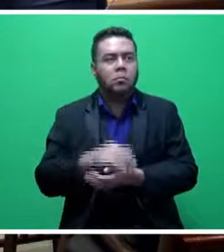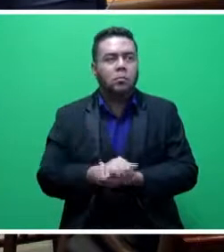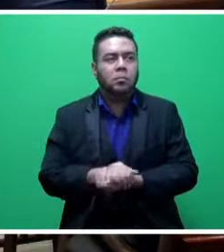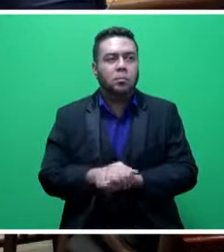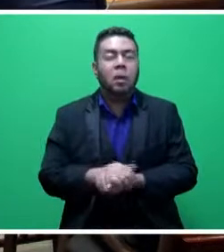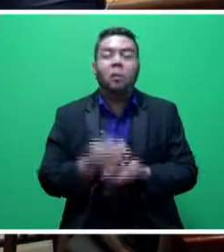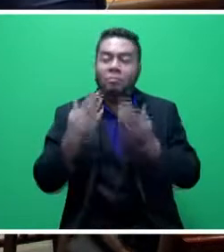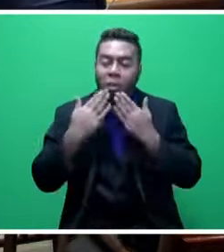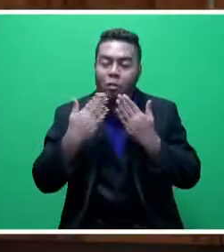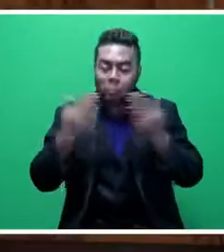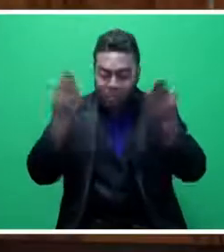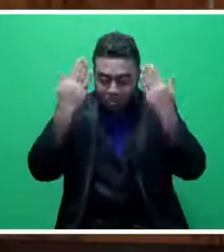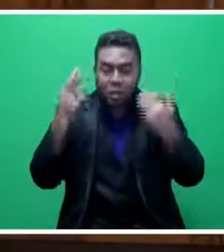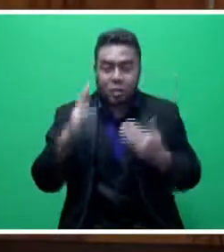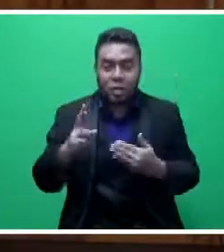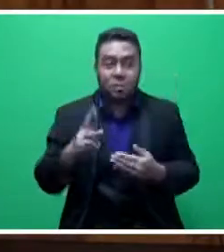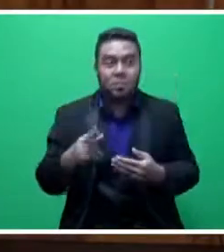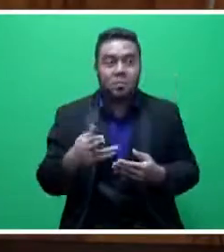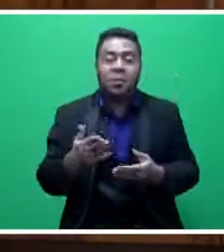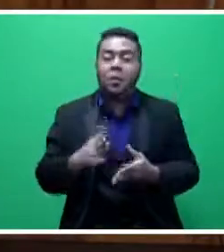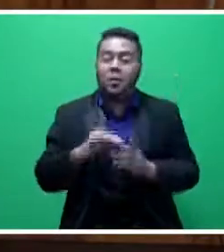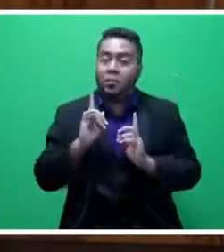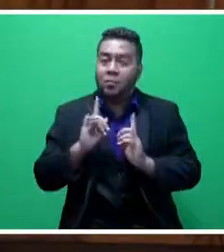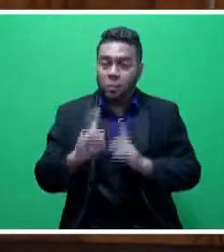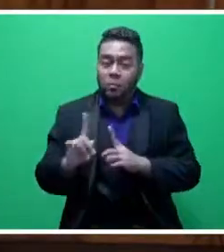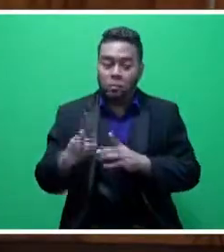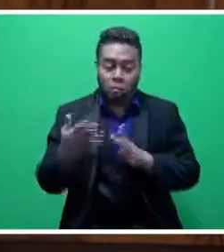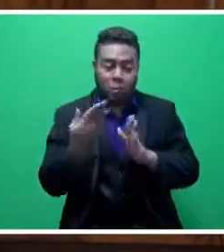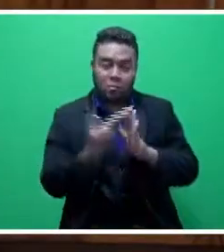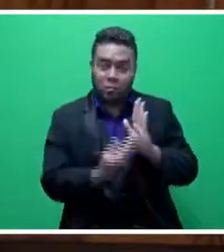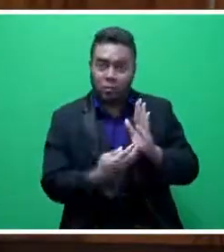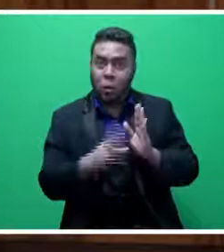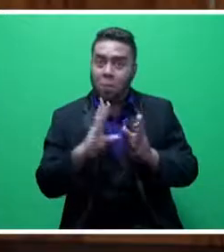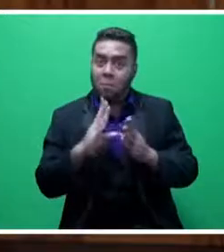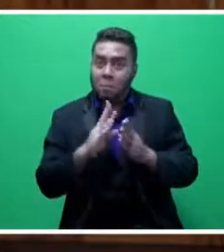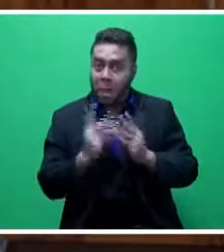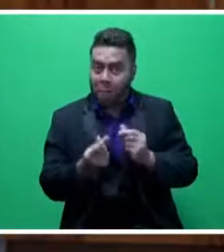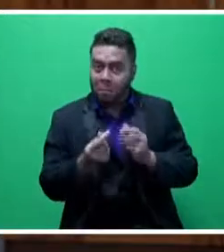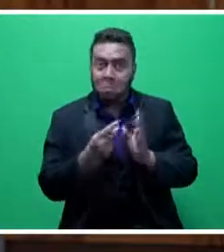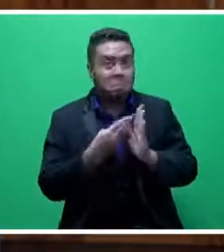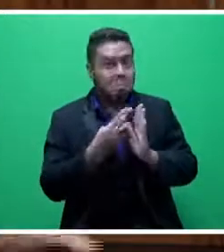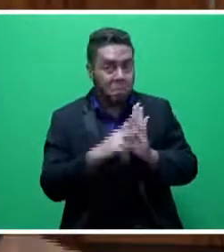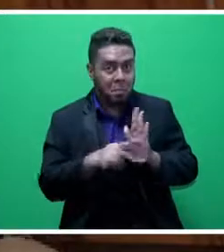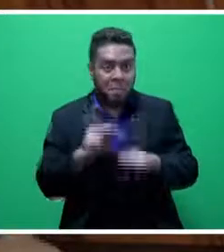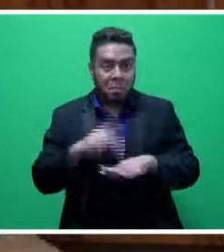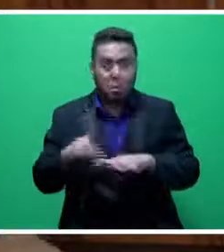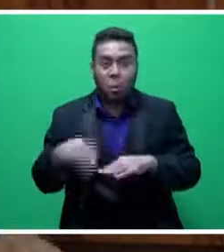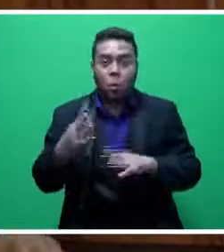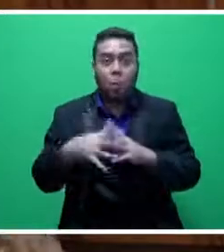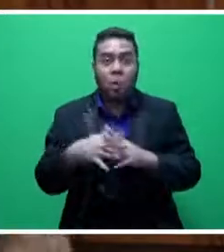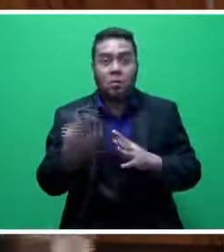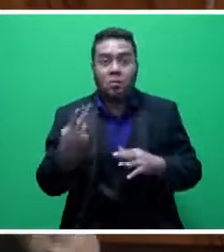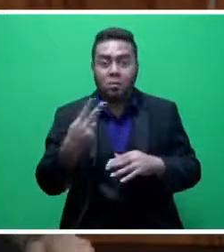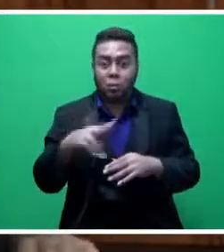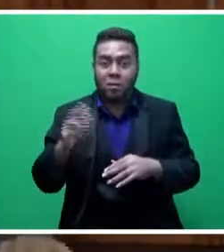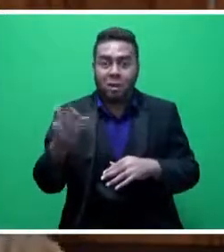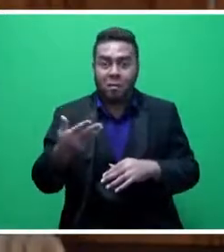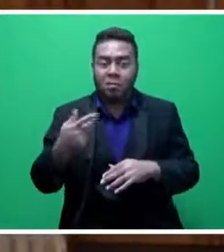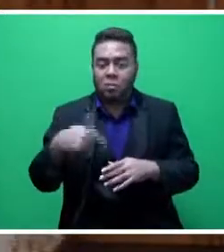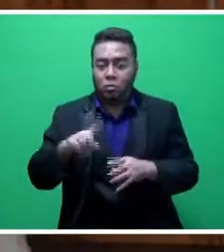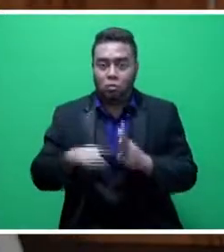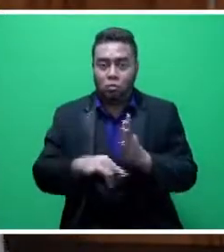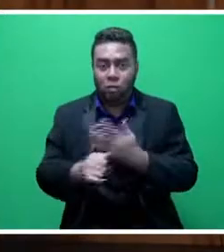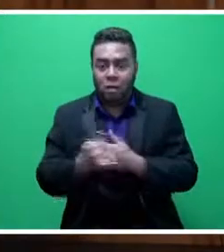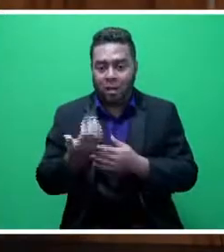Thank you, Mr. Speaker, sir. Mr. Speaker, sir, pursuant to the resolution of Parliament on Wednesday, 29 July 2020, I now move